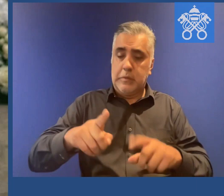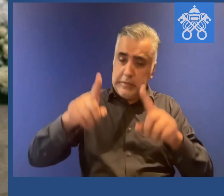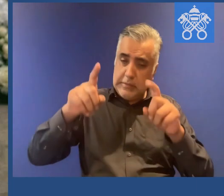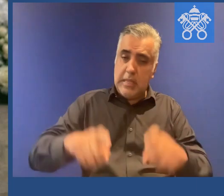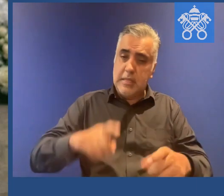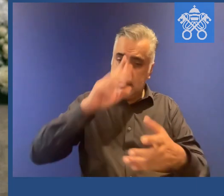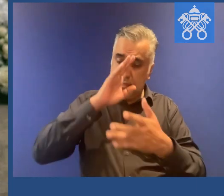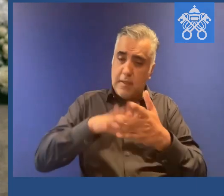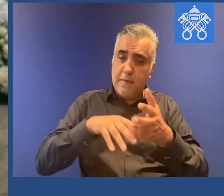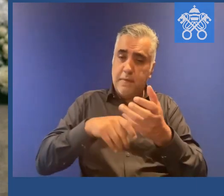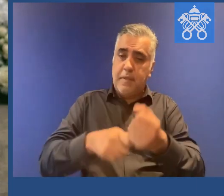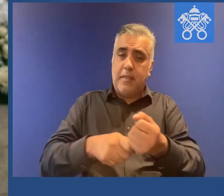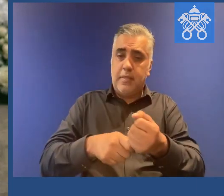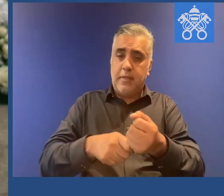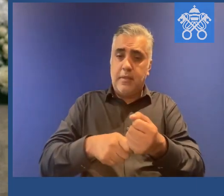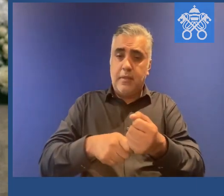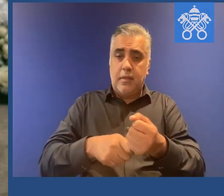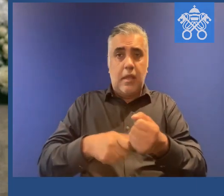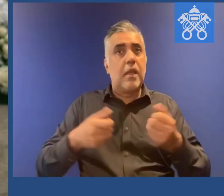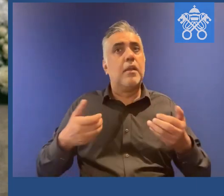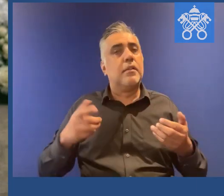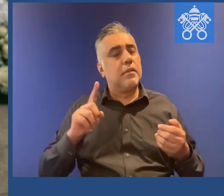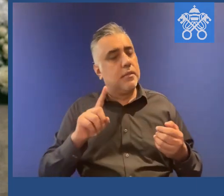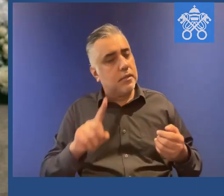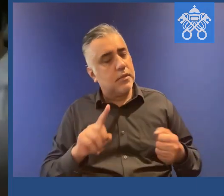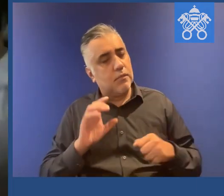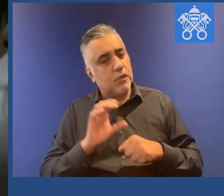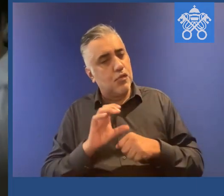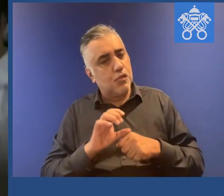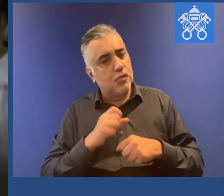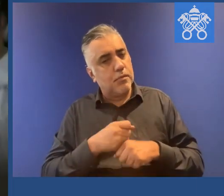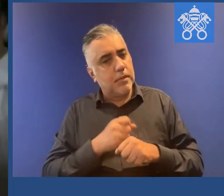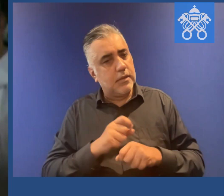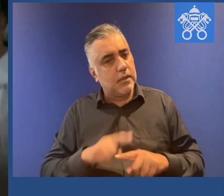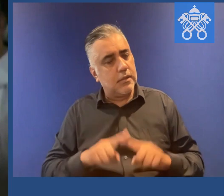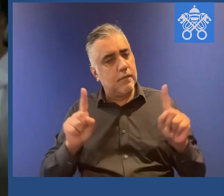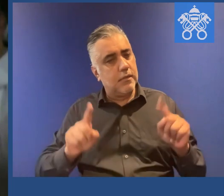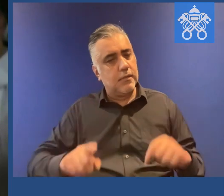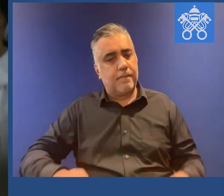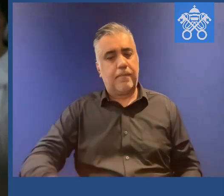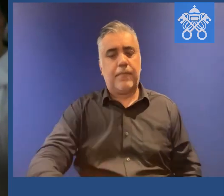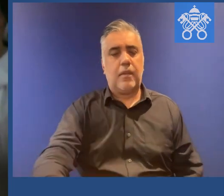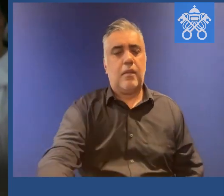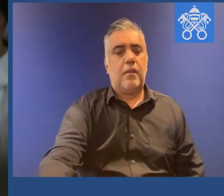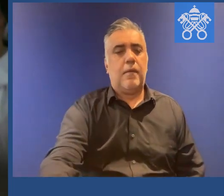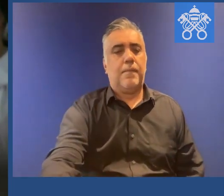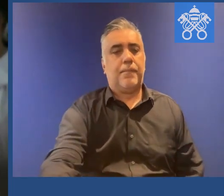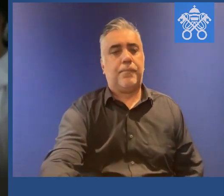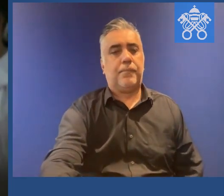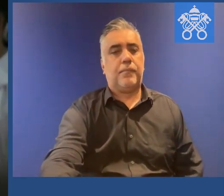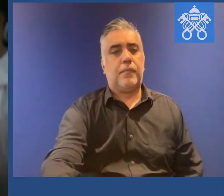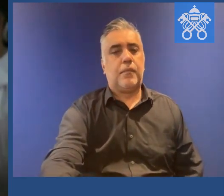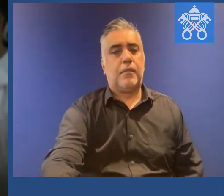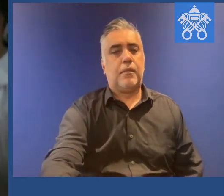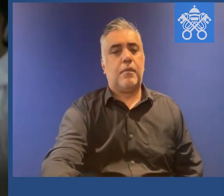faith. And this is where the church makes a difference. We all come